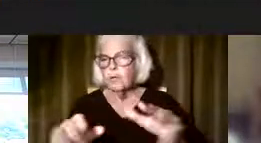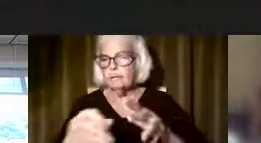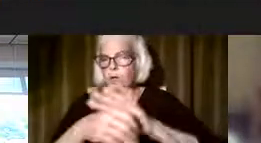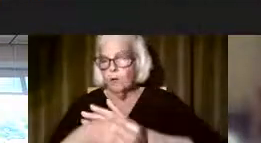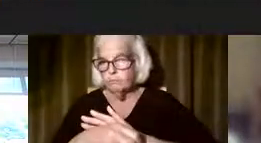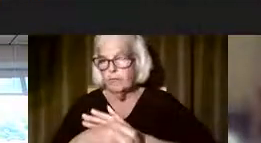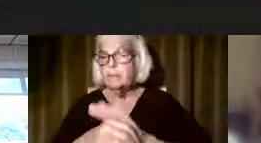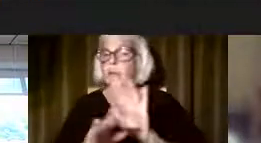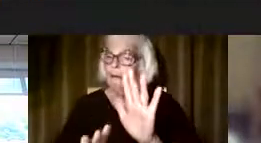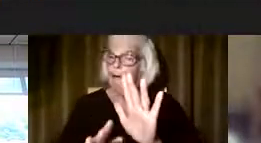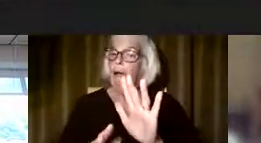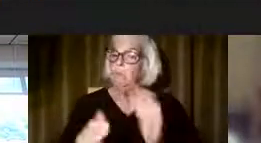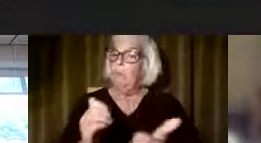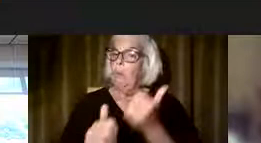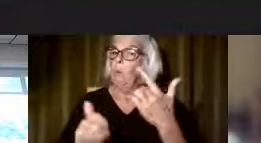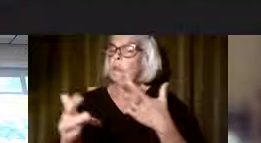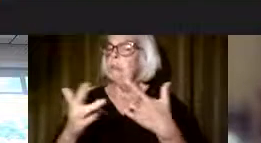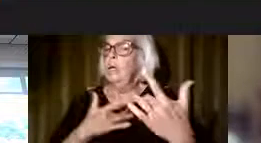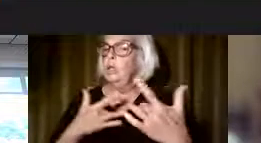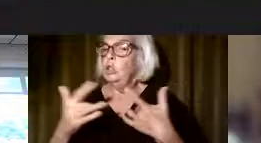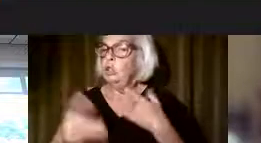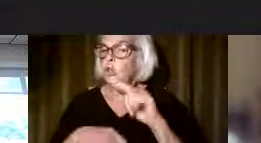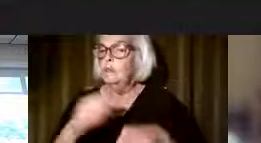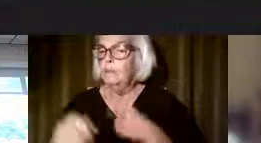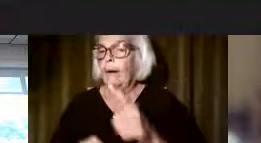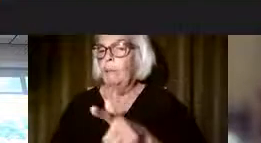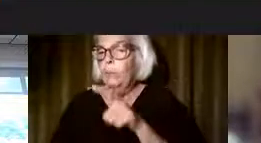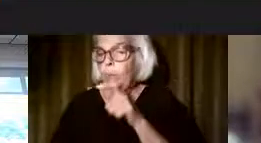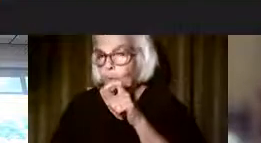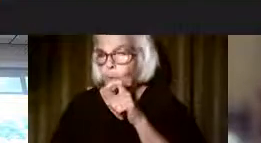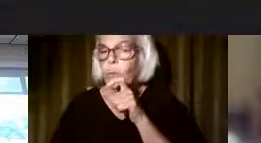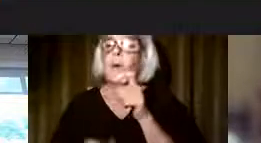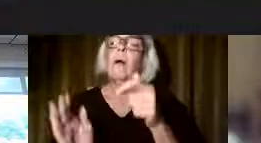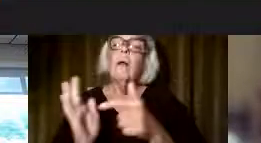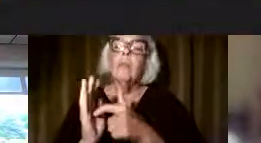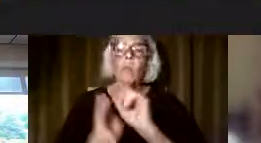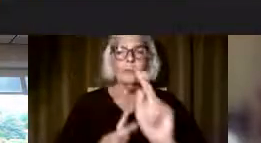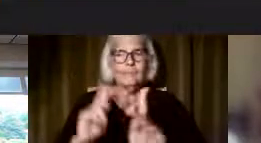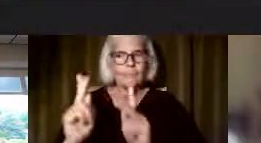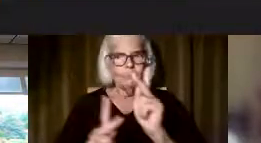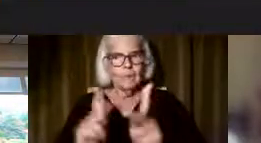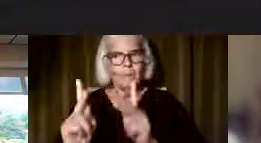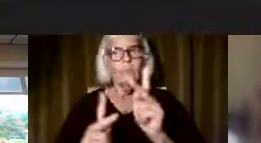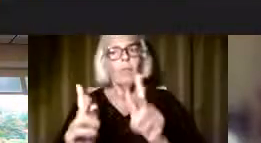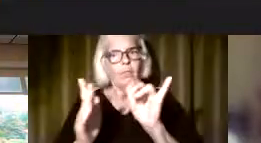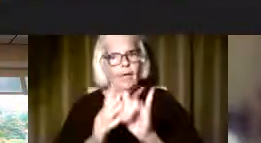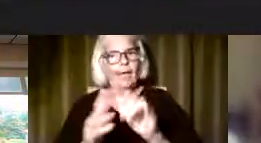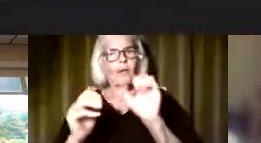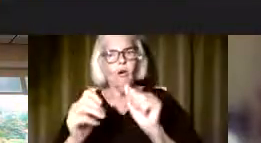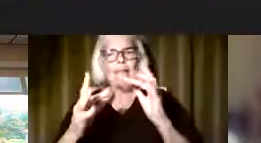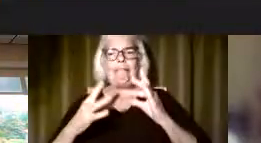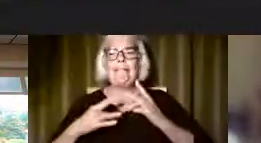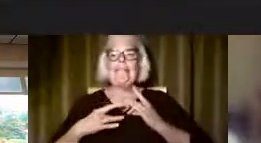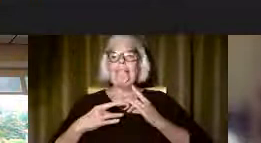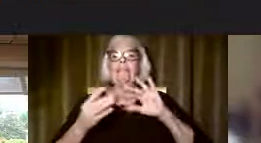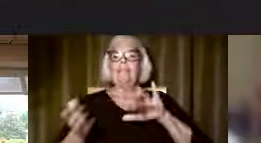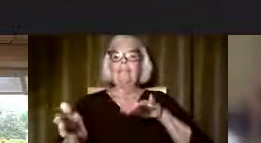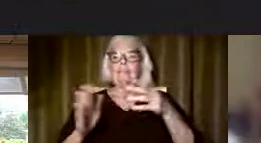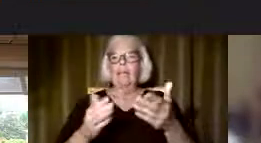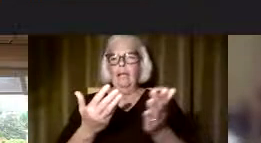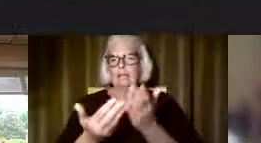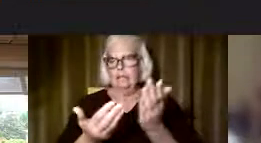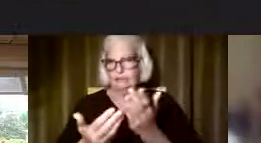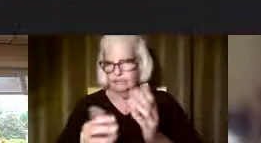vulnerable populations. So that evolved quickly. At the end of 2021, rapid